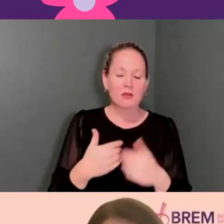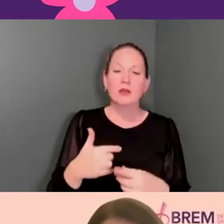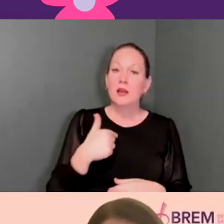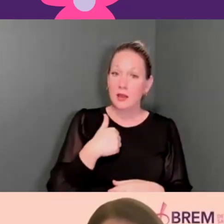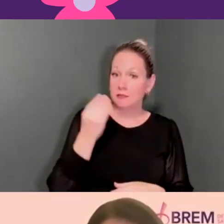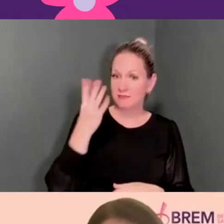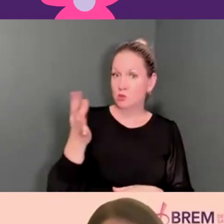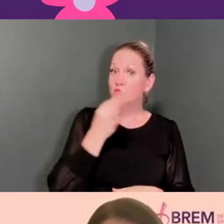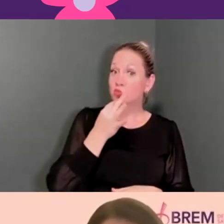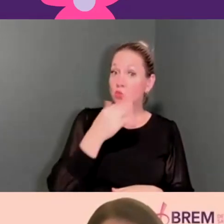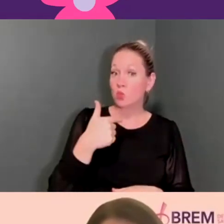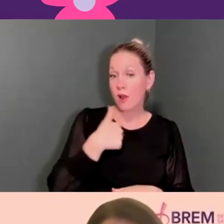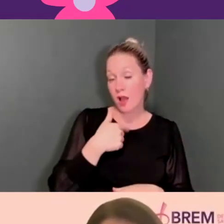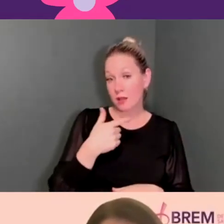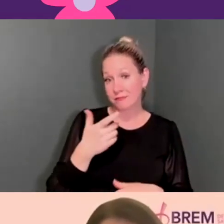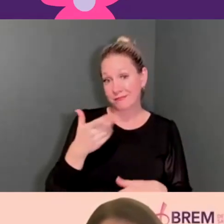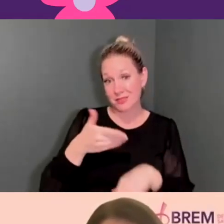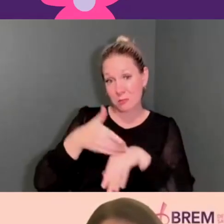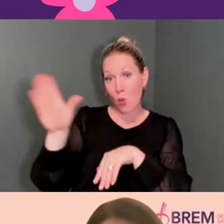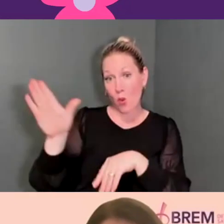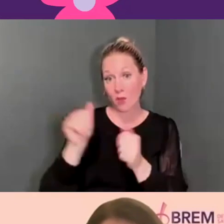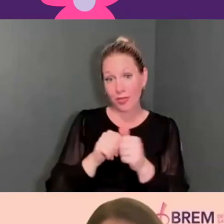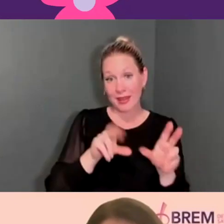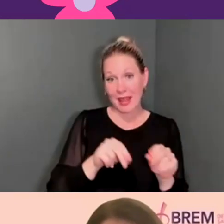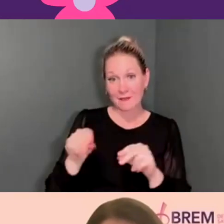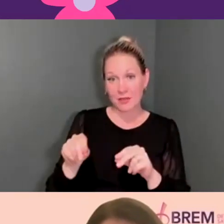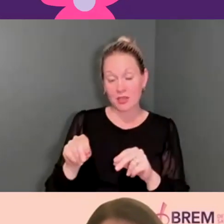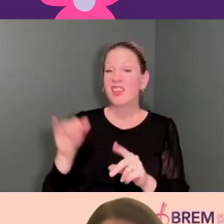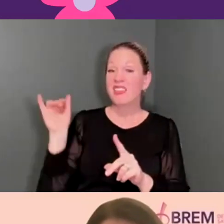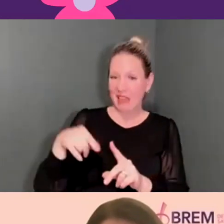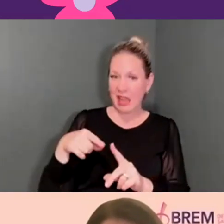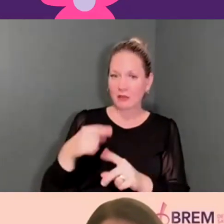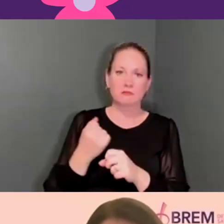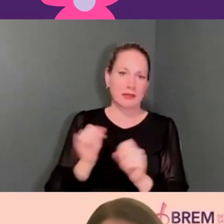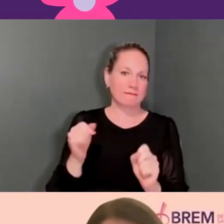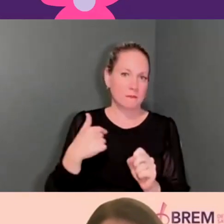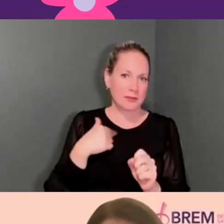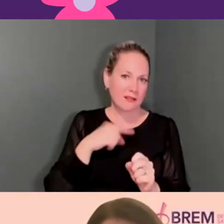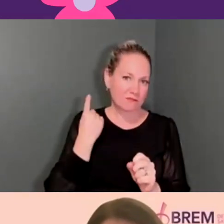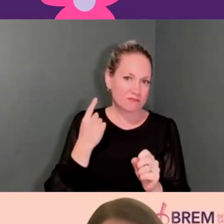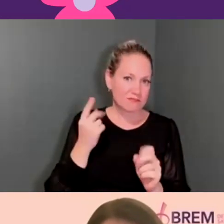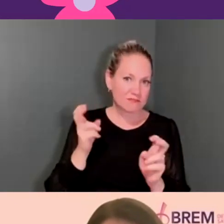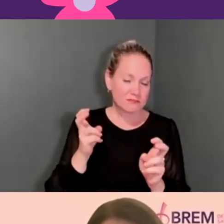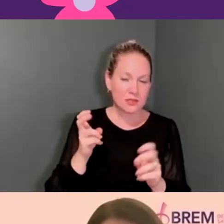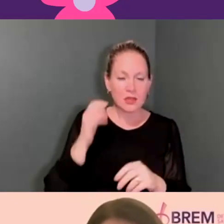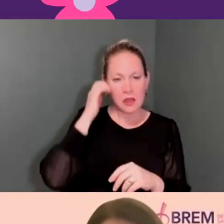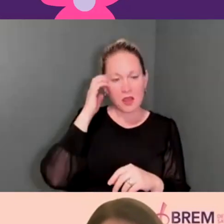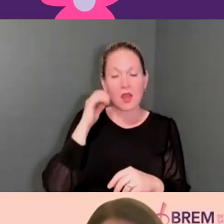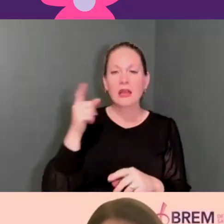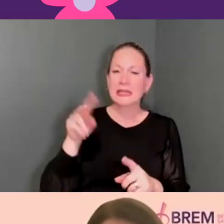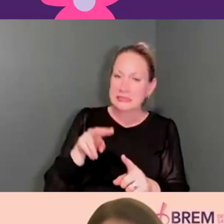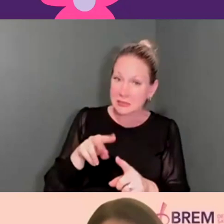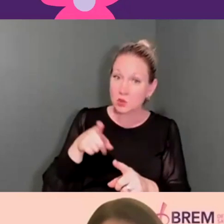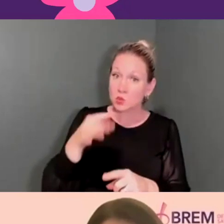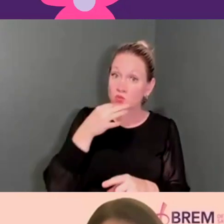about to deploy with the Navy, and that is probably what saved me, because they said, based on you going out to sea